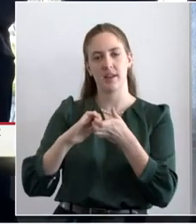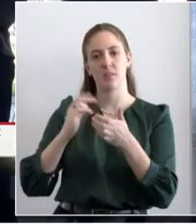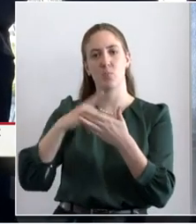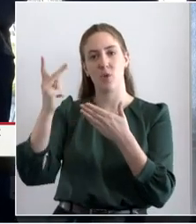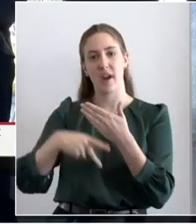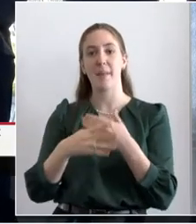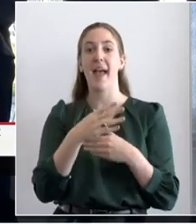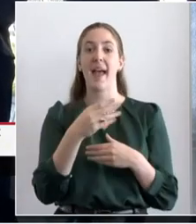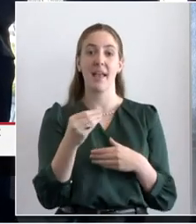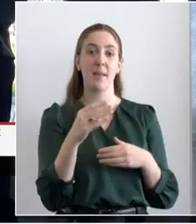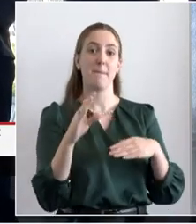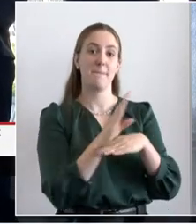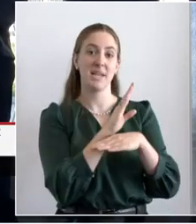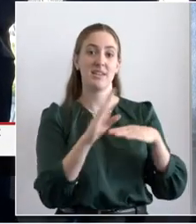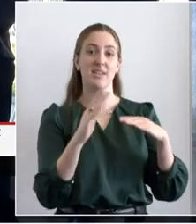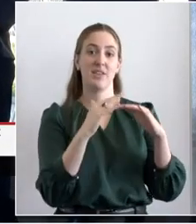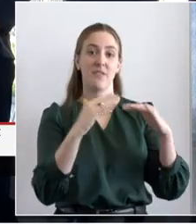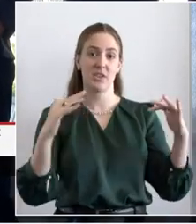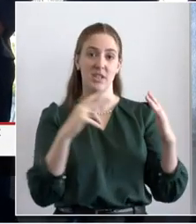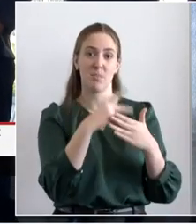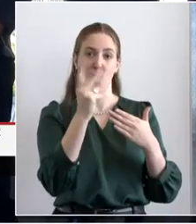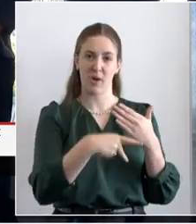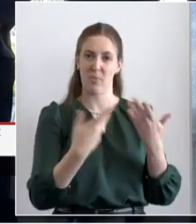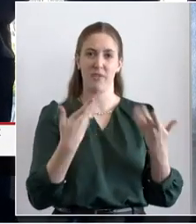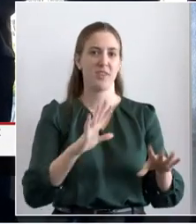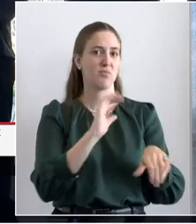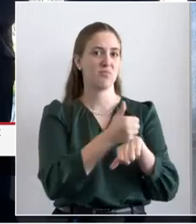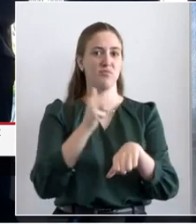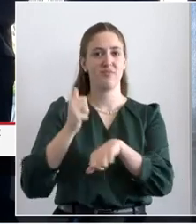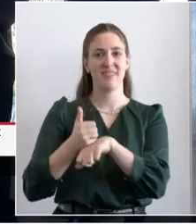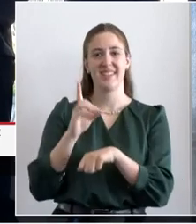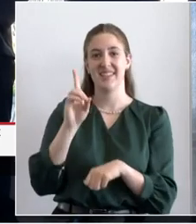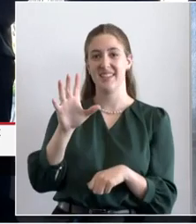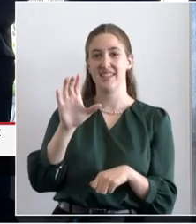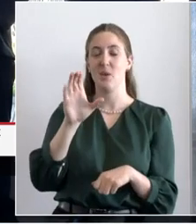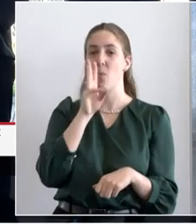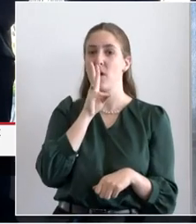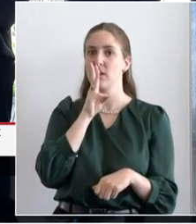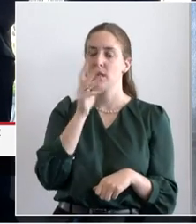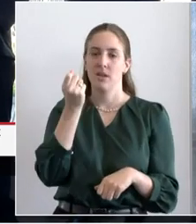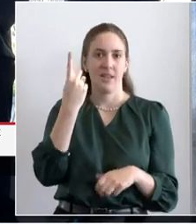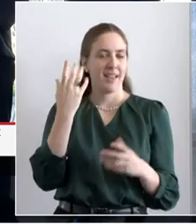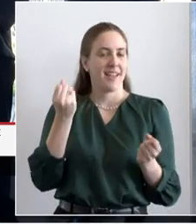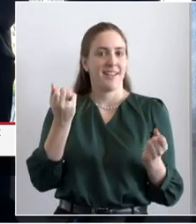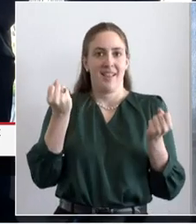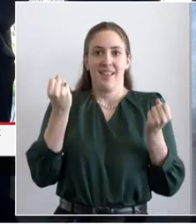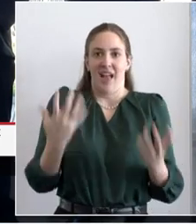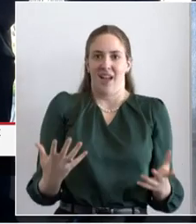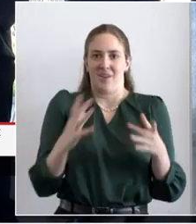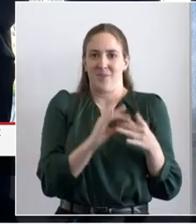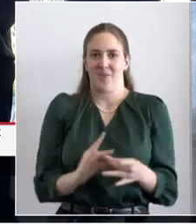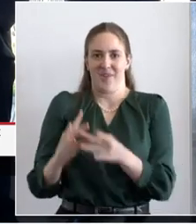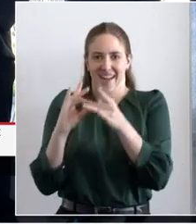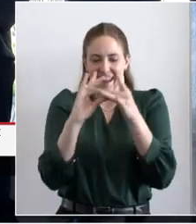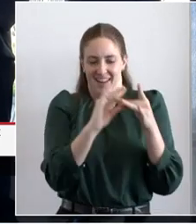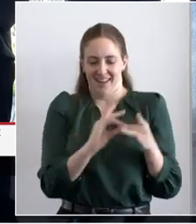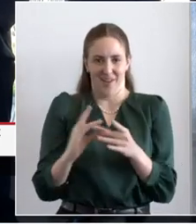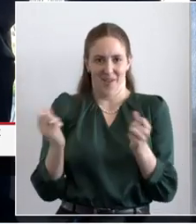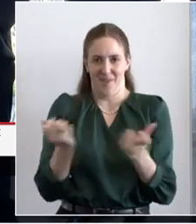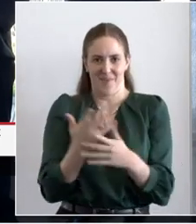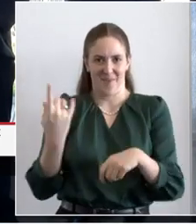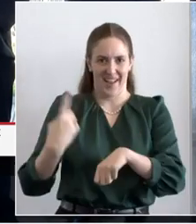that we've stood up at DC Water. That's a lot to coordinate at any given time at DC Water or in